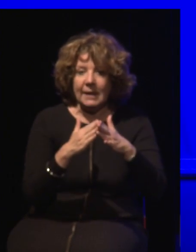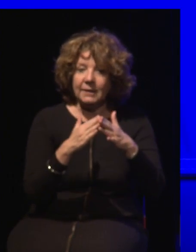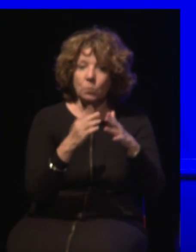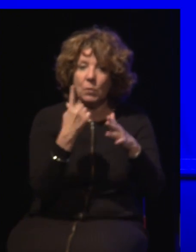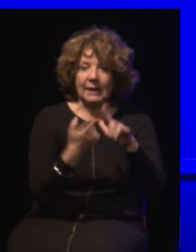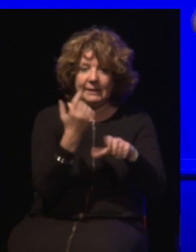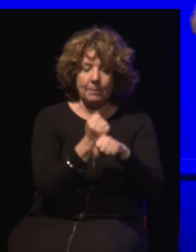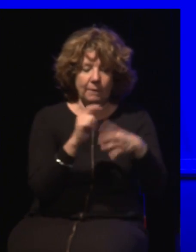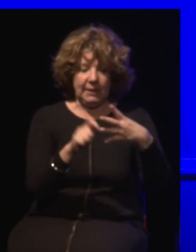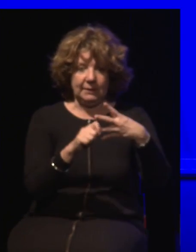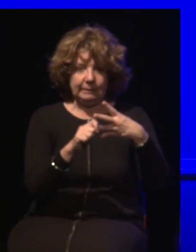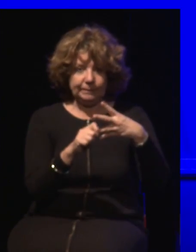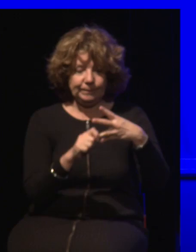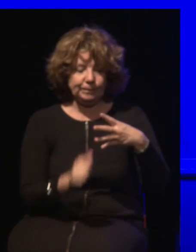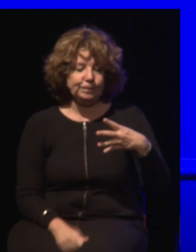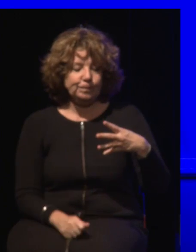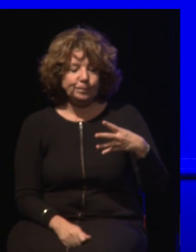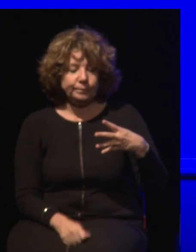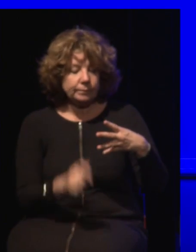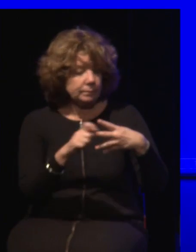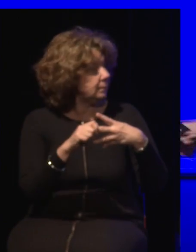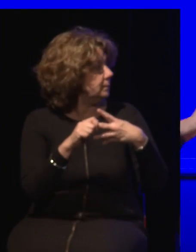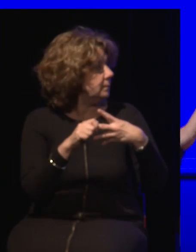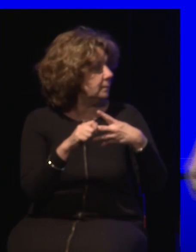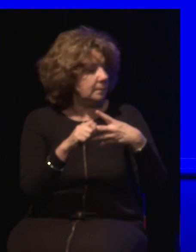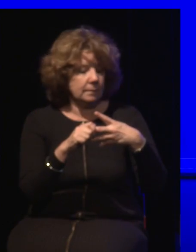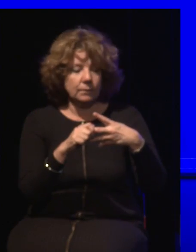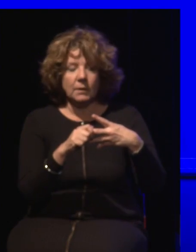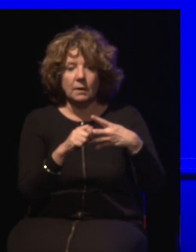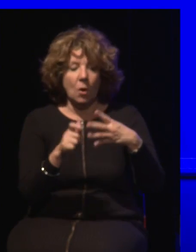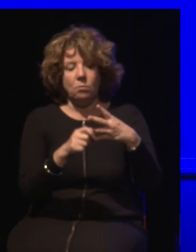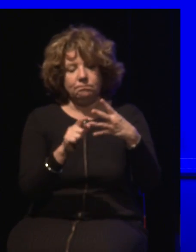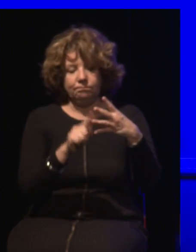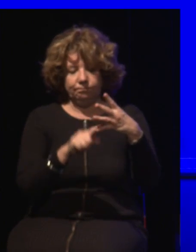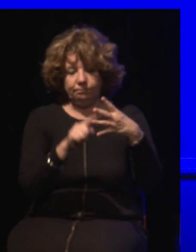And this is where the majority of gamification applications stop.